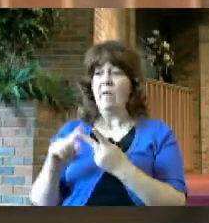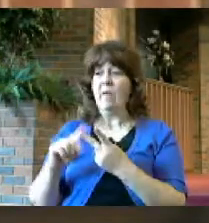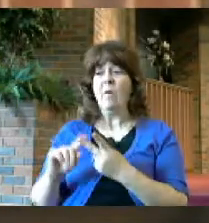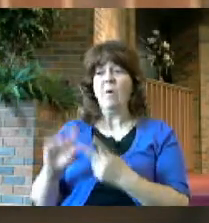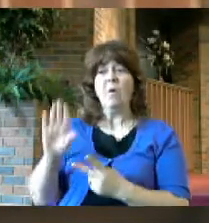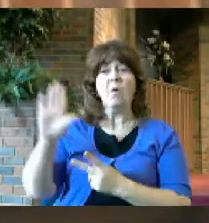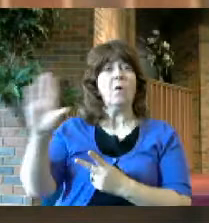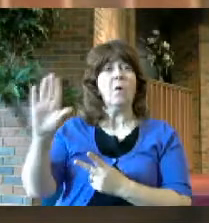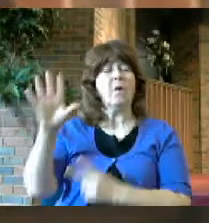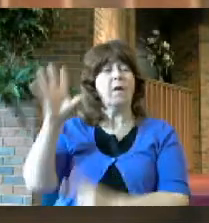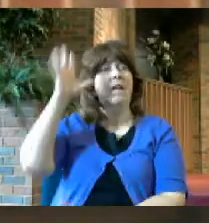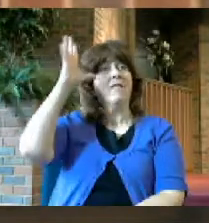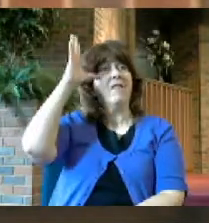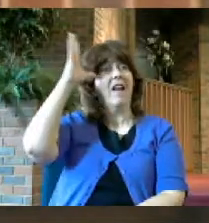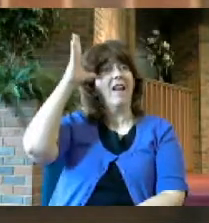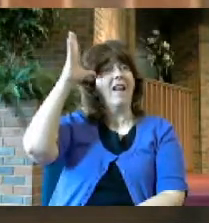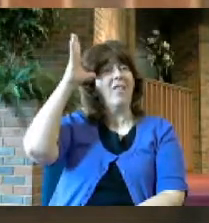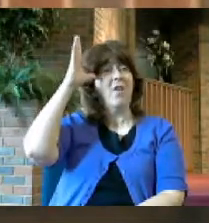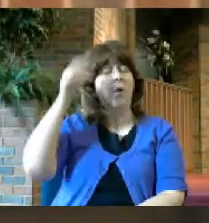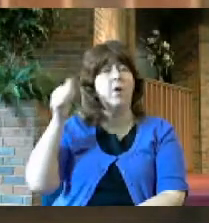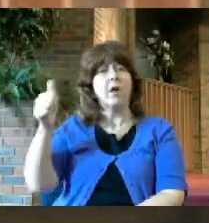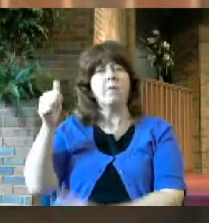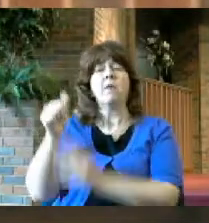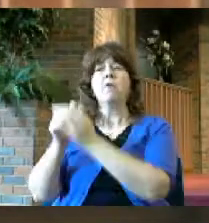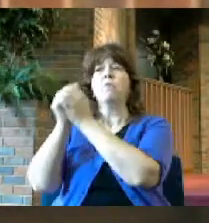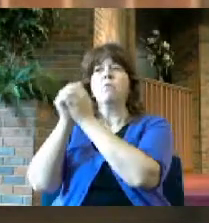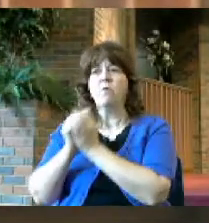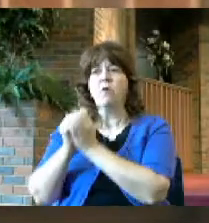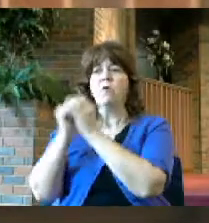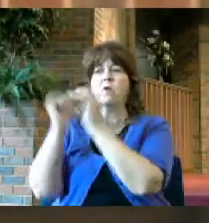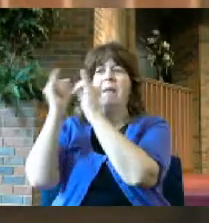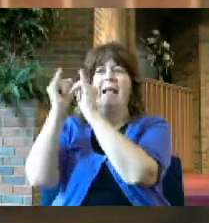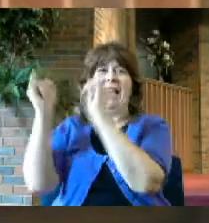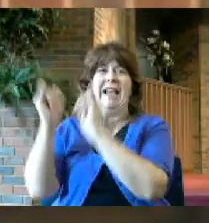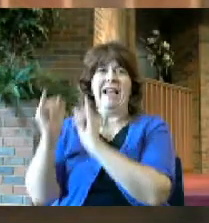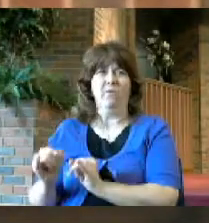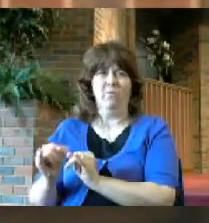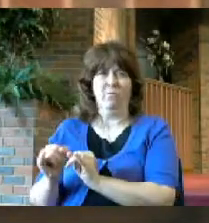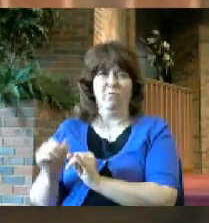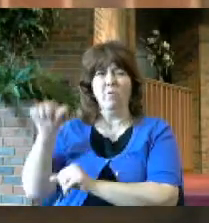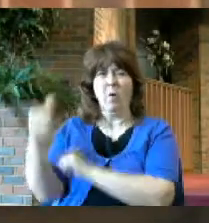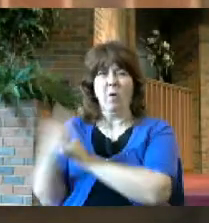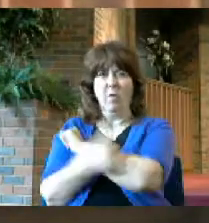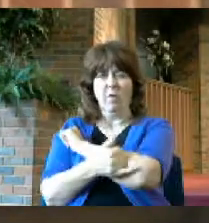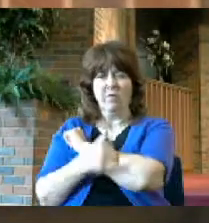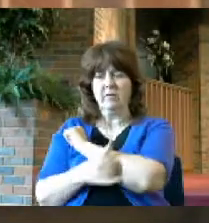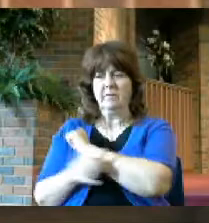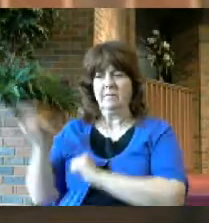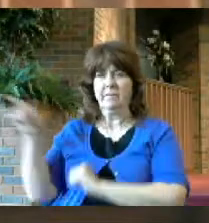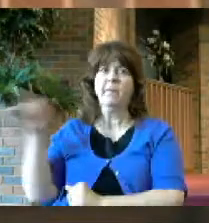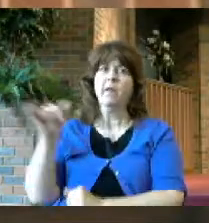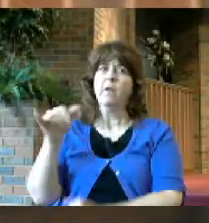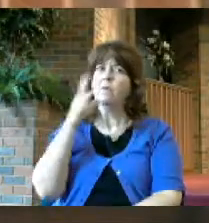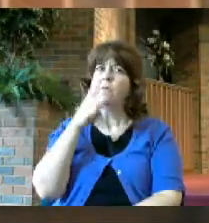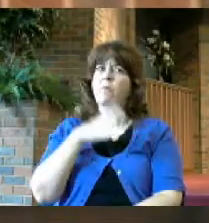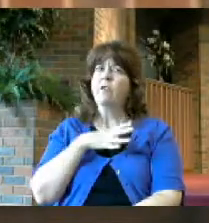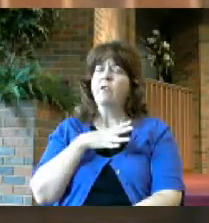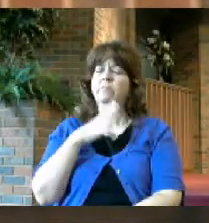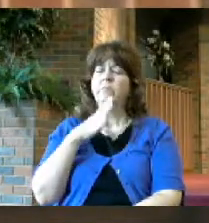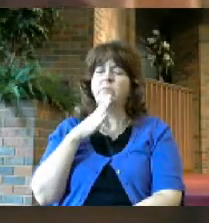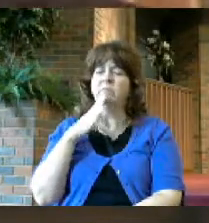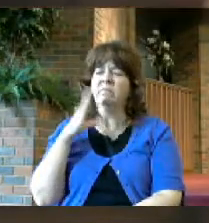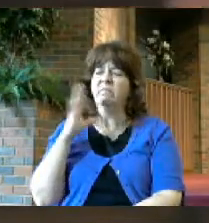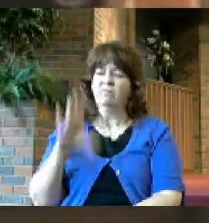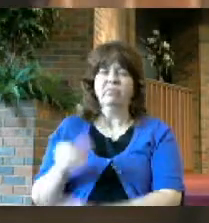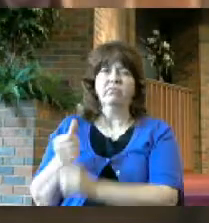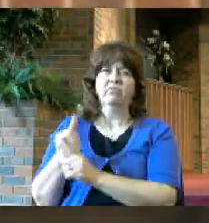an idol-worshipping king, the Sidonians. And she was an evil woman all her own right. She raised up the